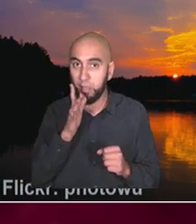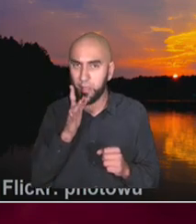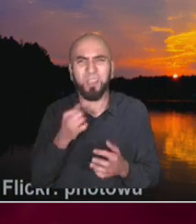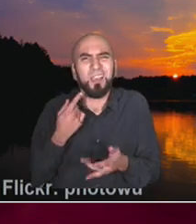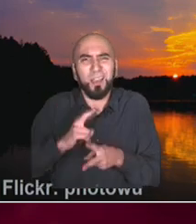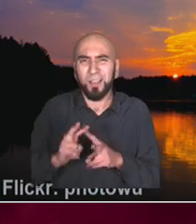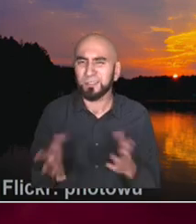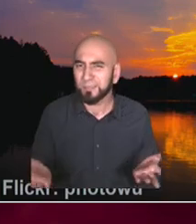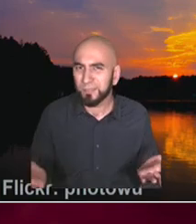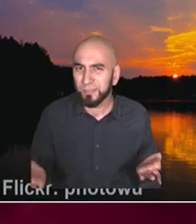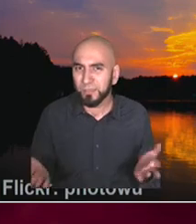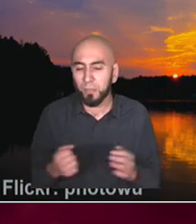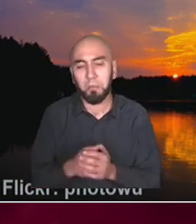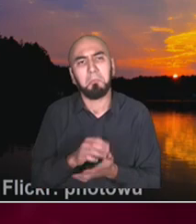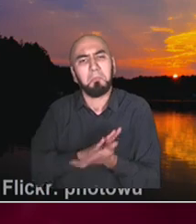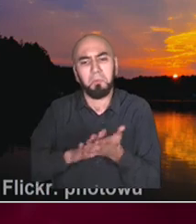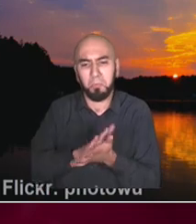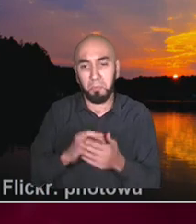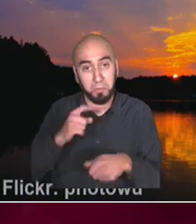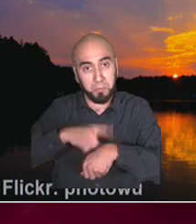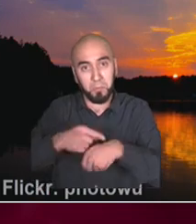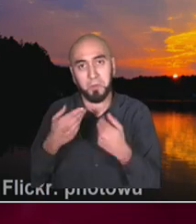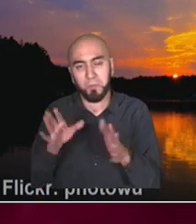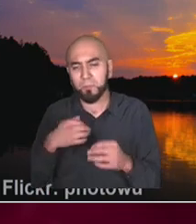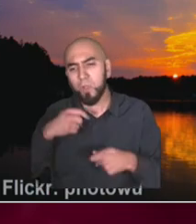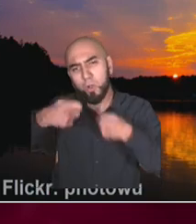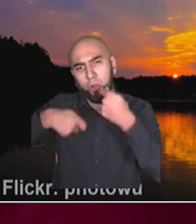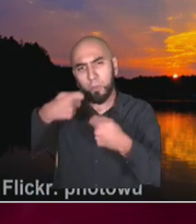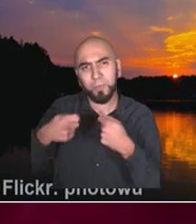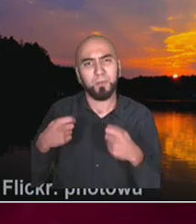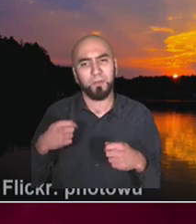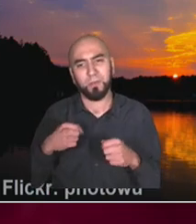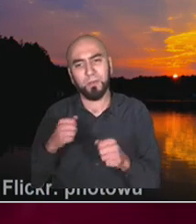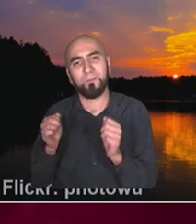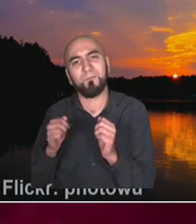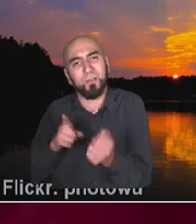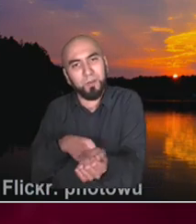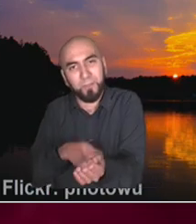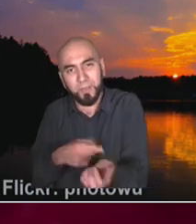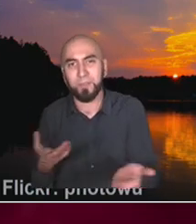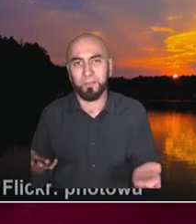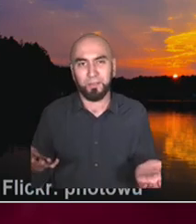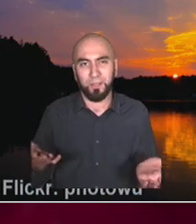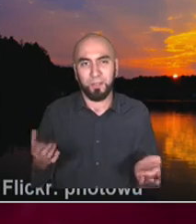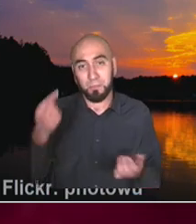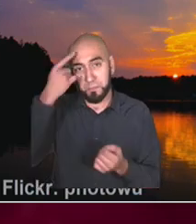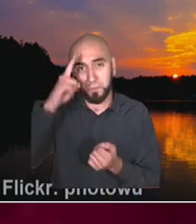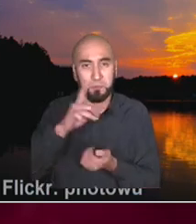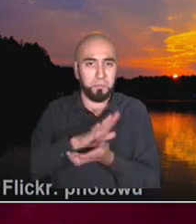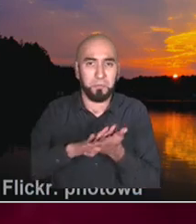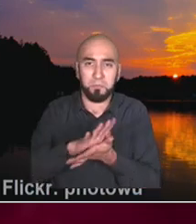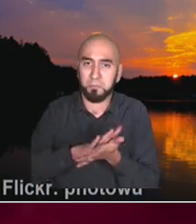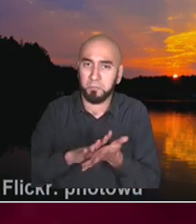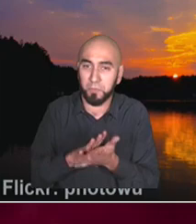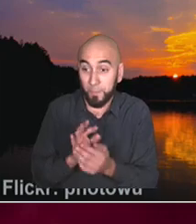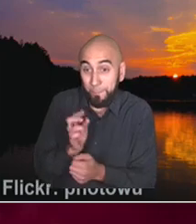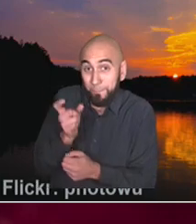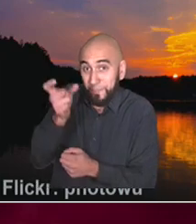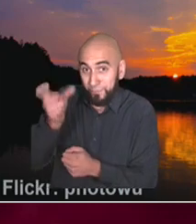family. Even the most intense tech person, the minute they have a child, everything is about that child.